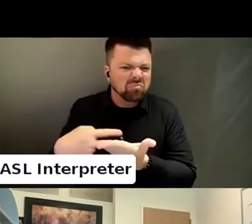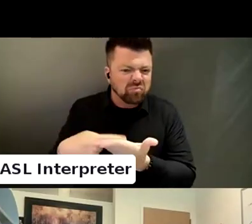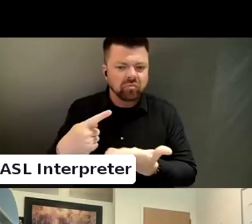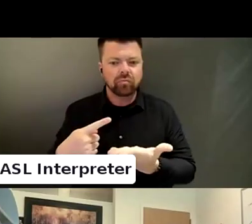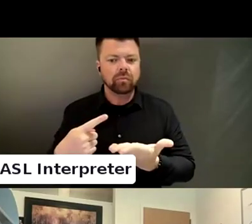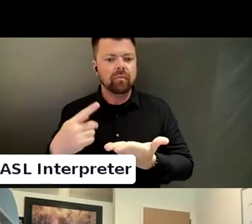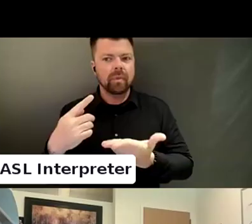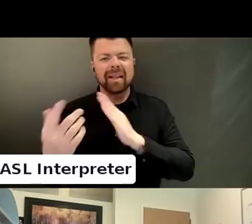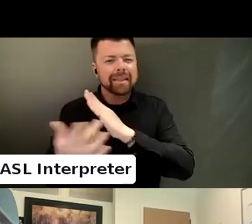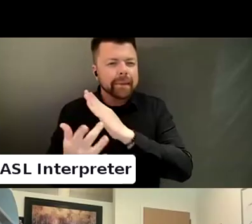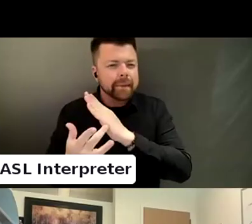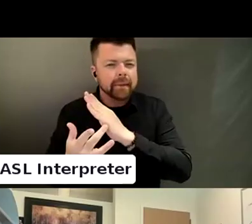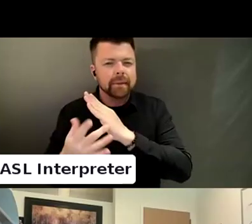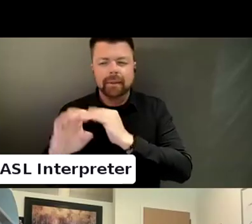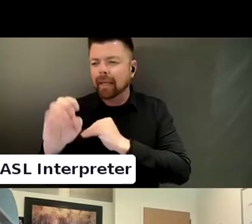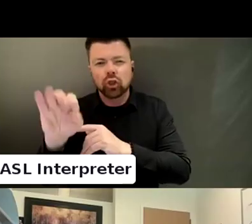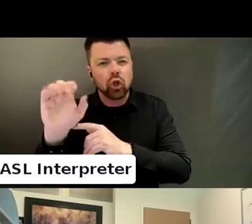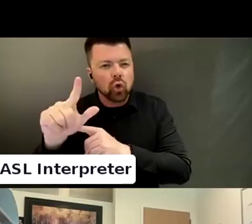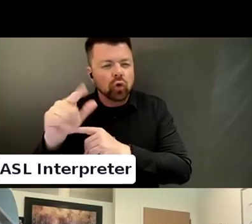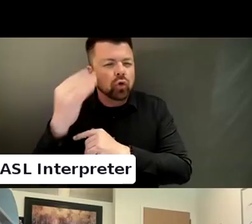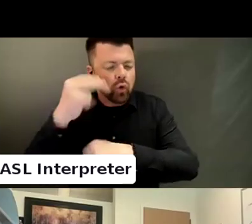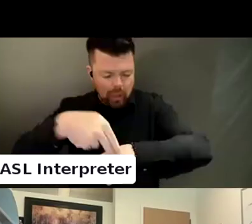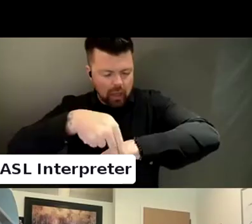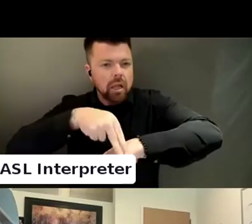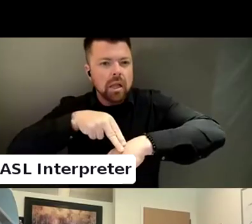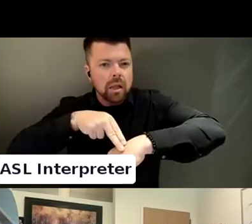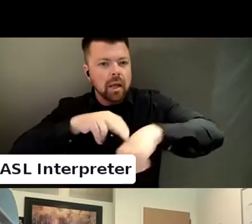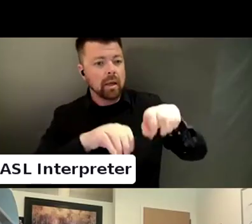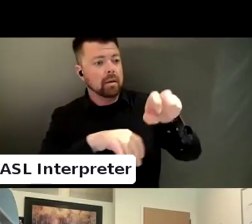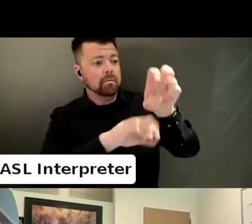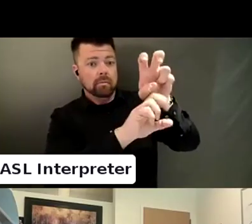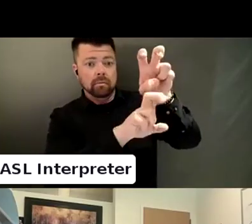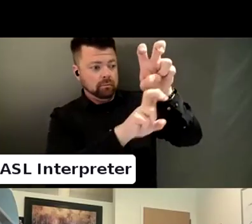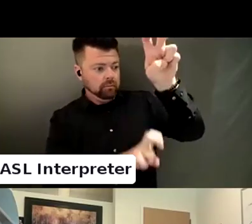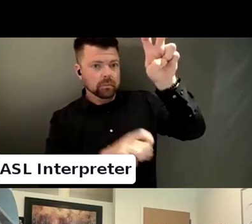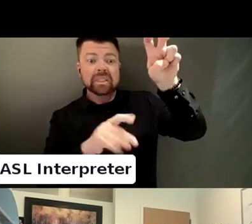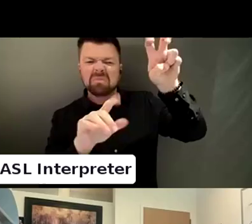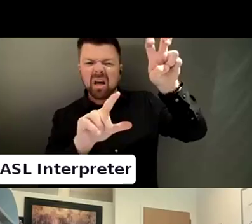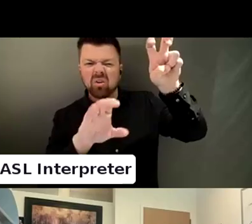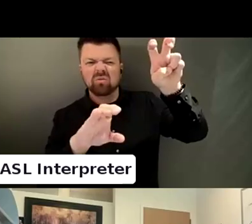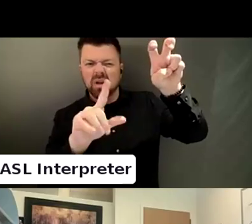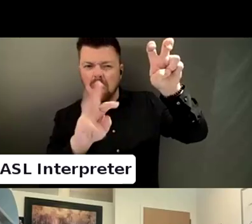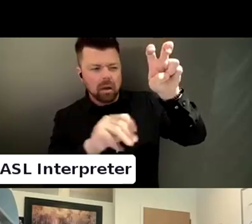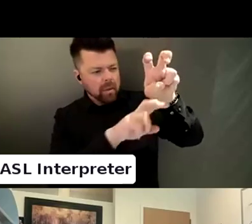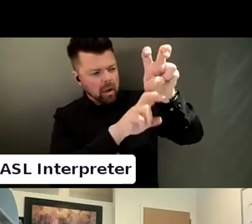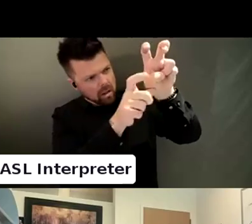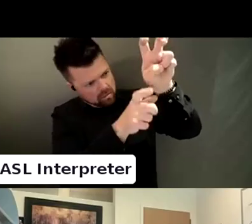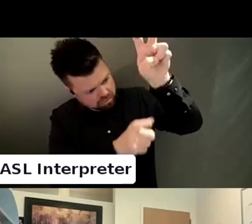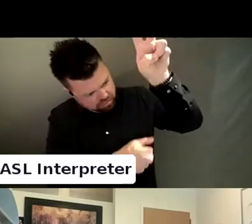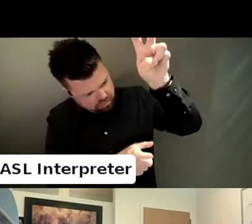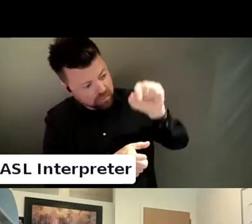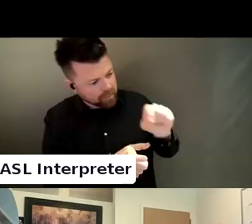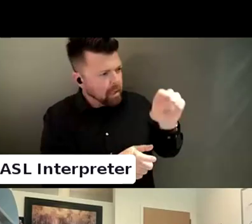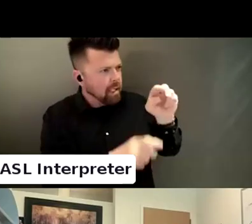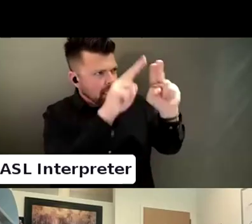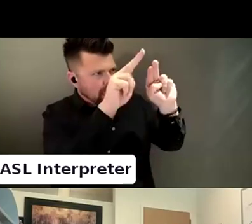externally put a piece of tape over the spinal column, and the people are regaining some function in that